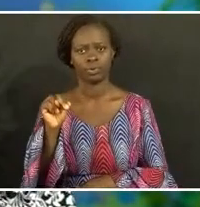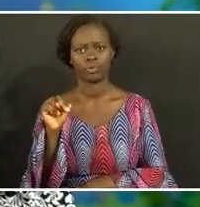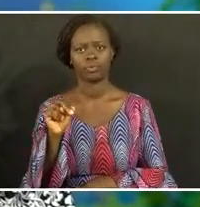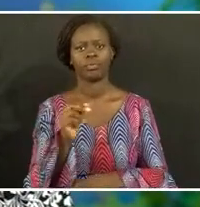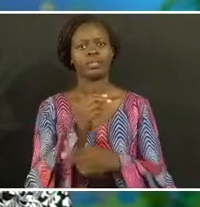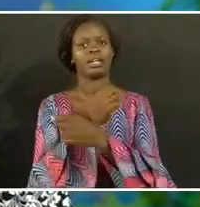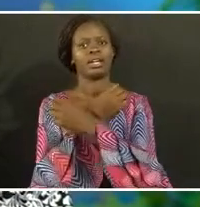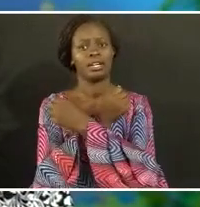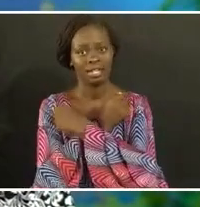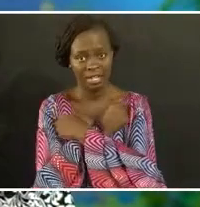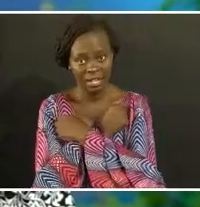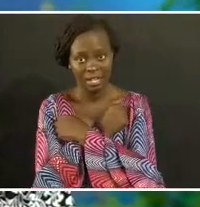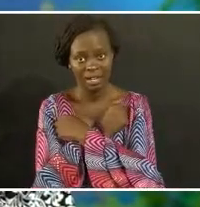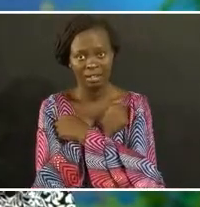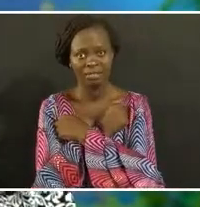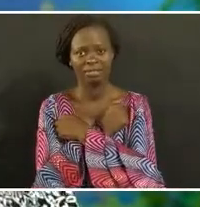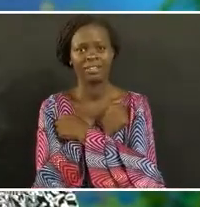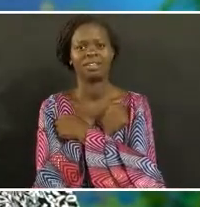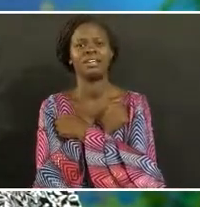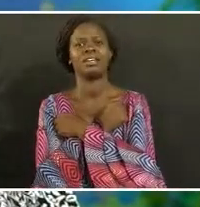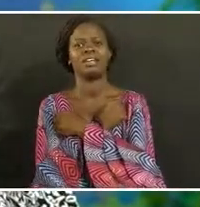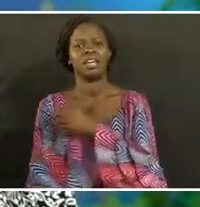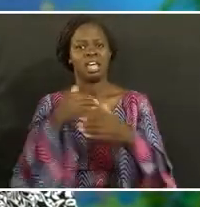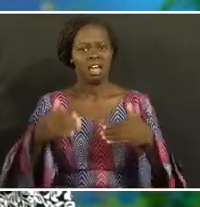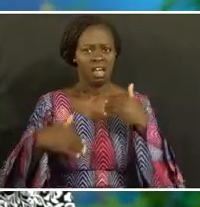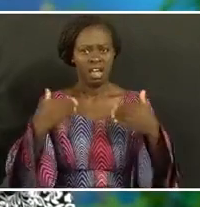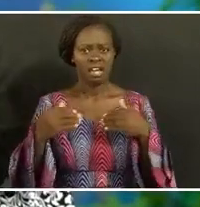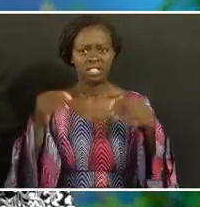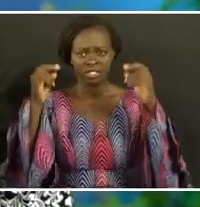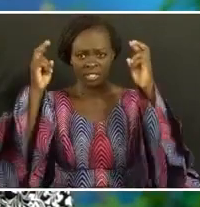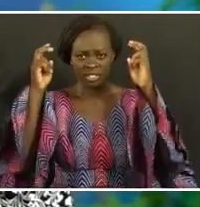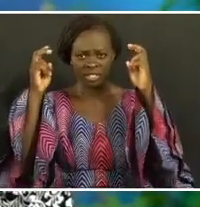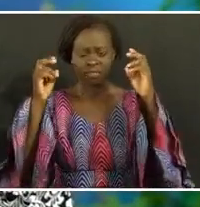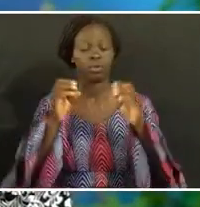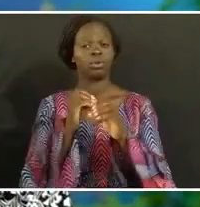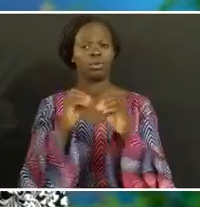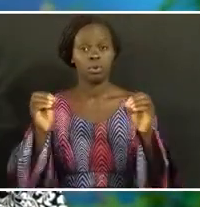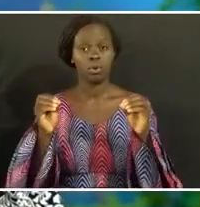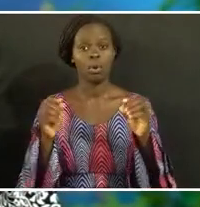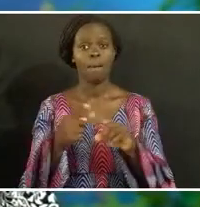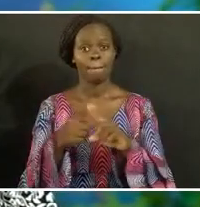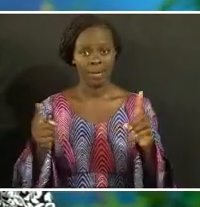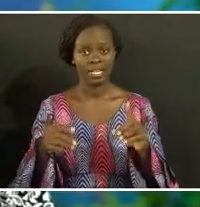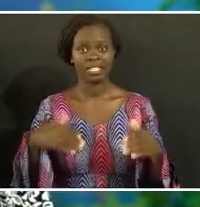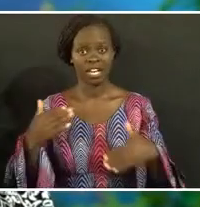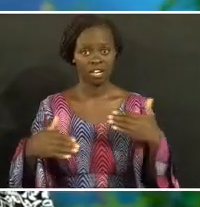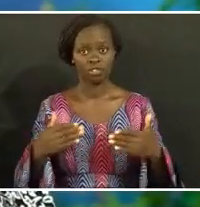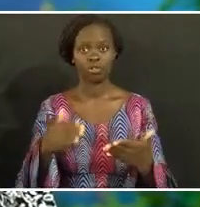does not delight in evil, but rejoices with the truth.